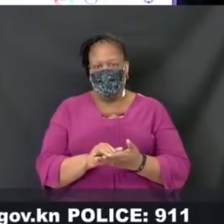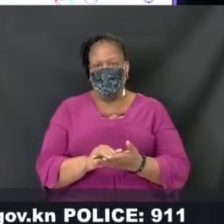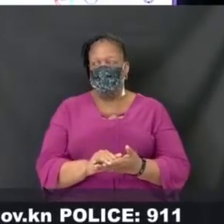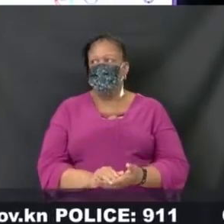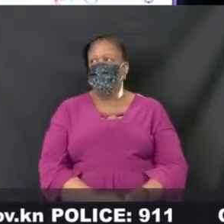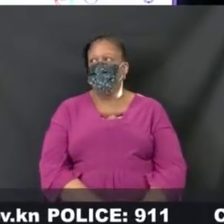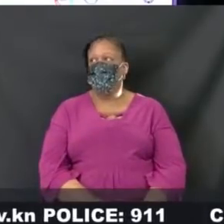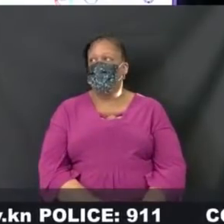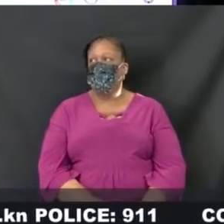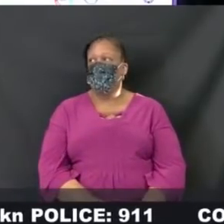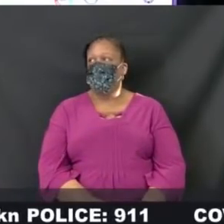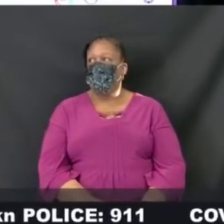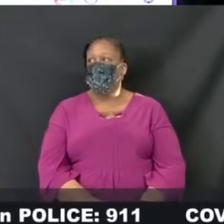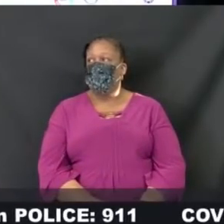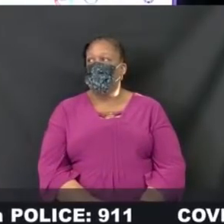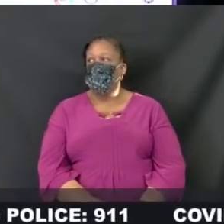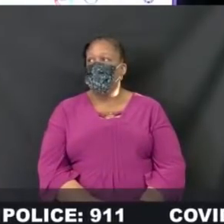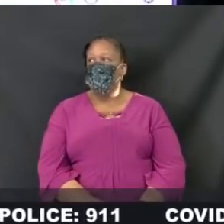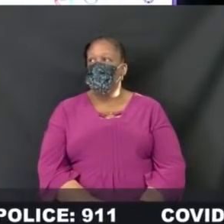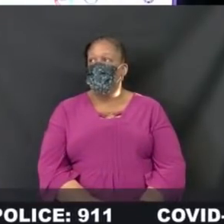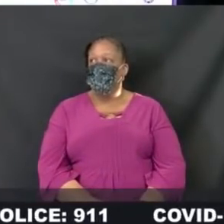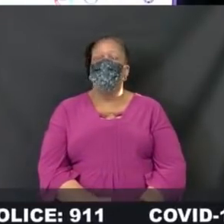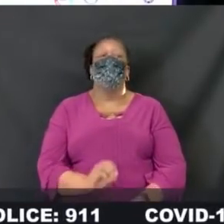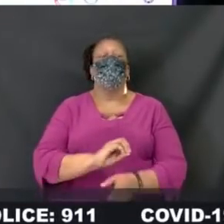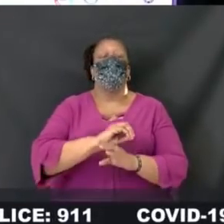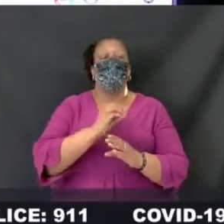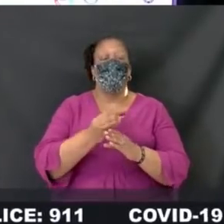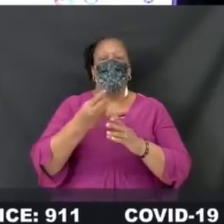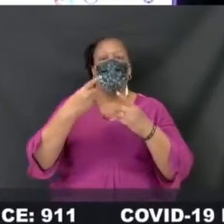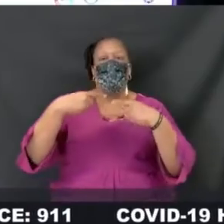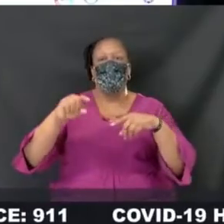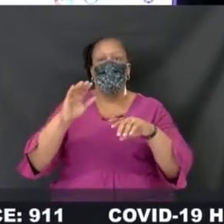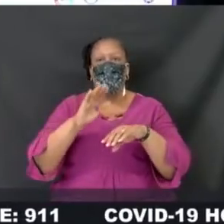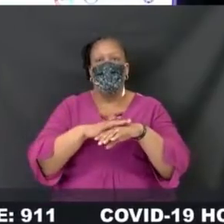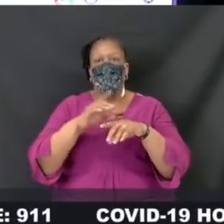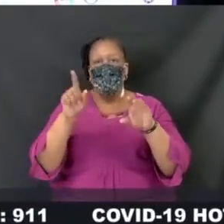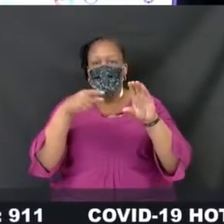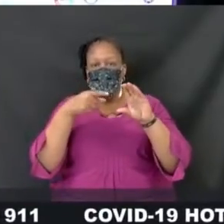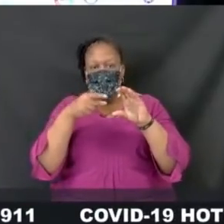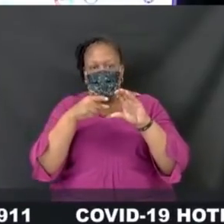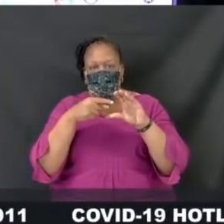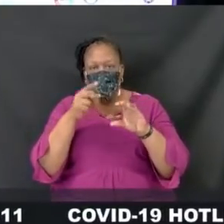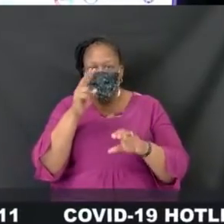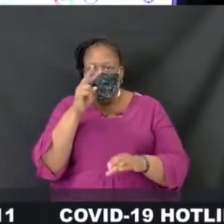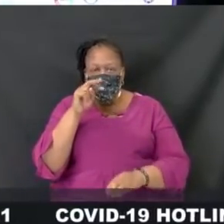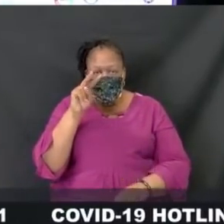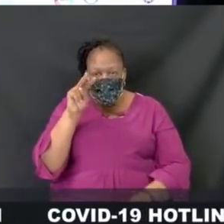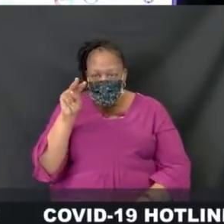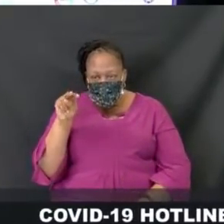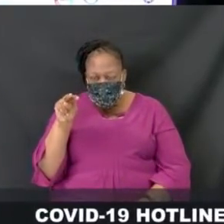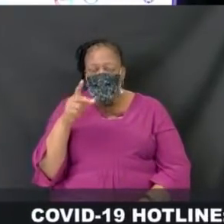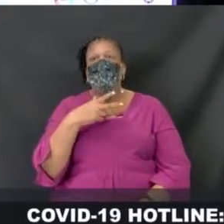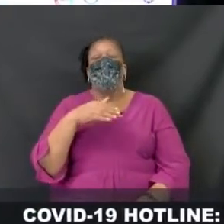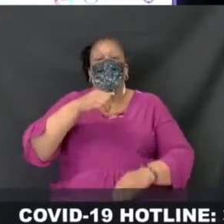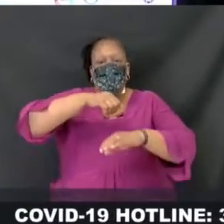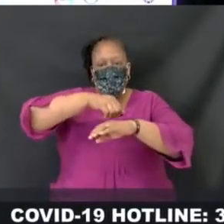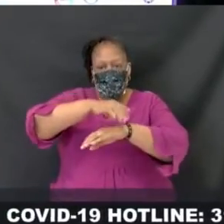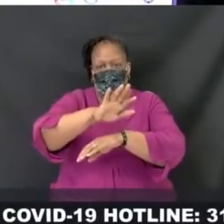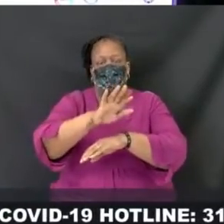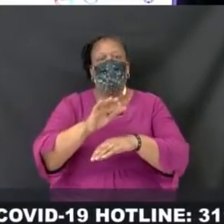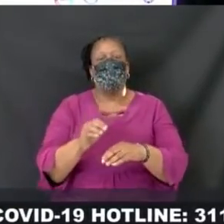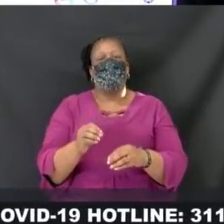gov.kn, or you can also look on the website for the other emails for the IT health techs and